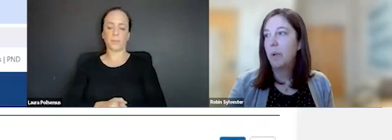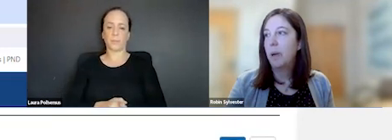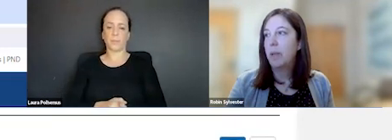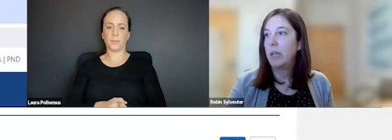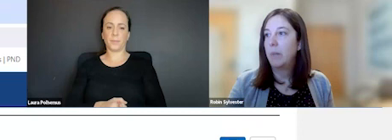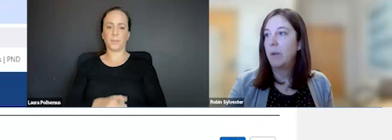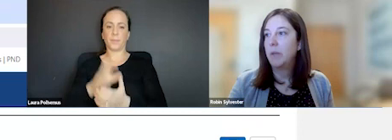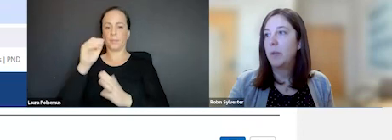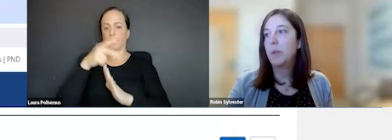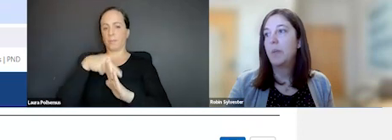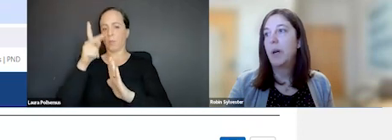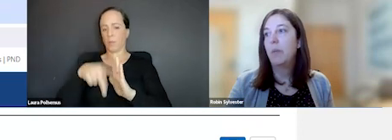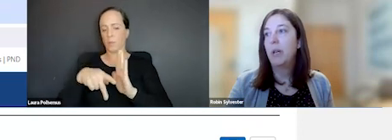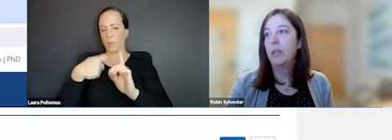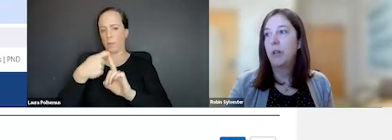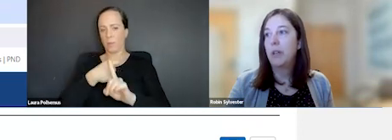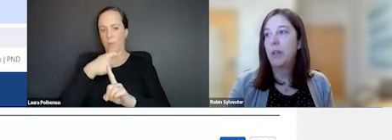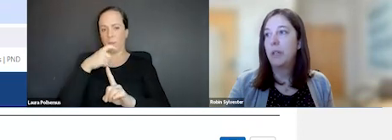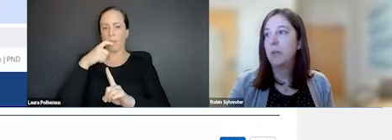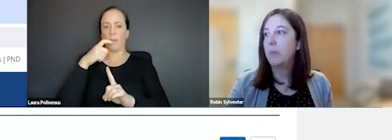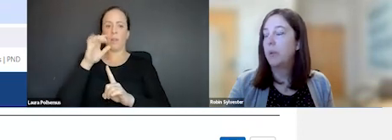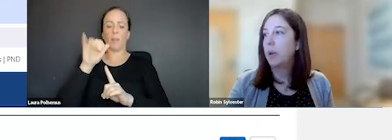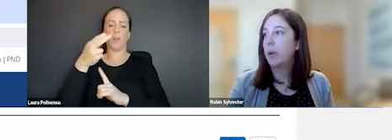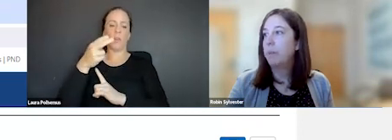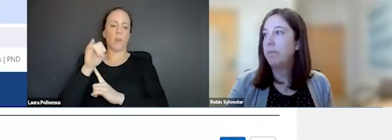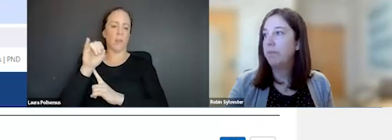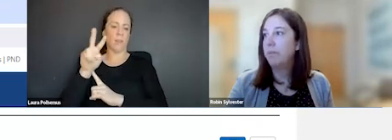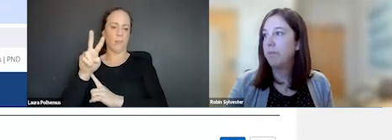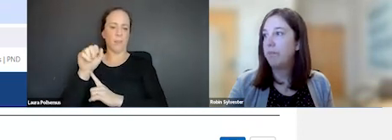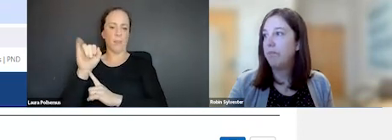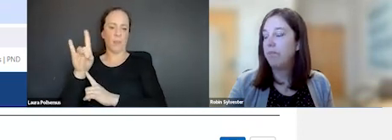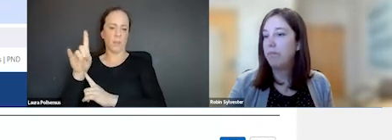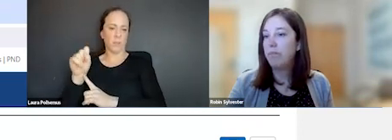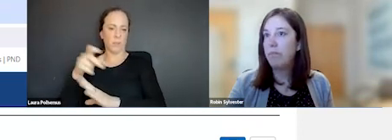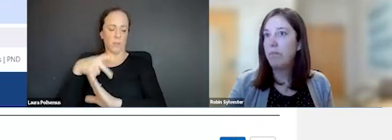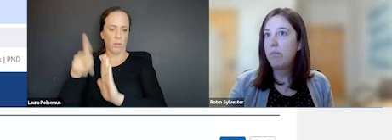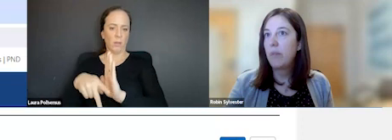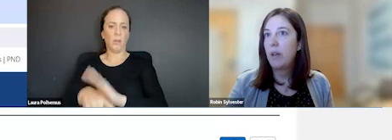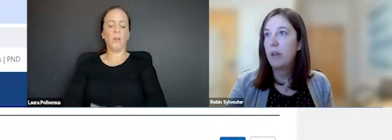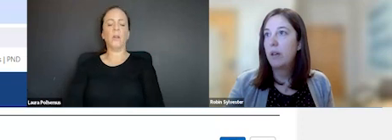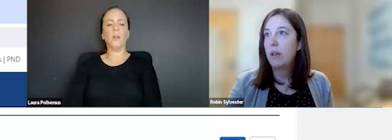And the program that it came from. So this was the Ryan White HIV/AIDS program.